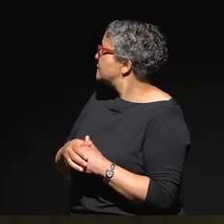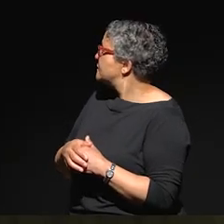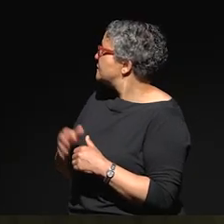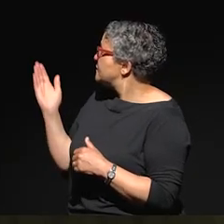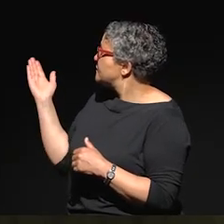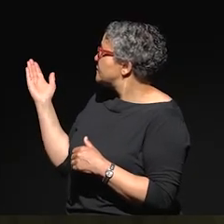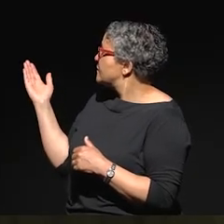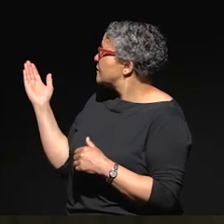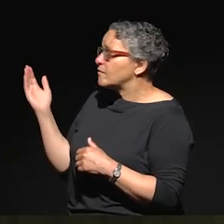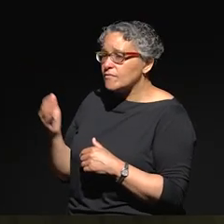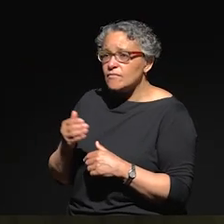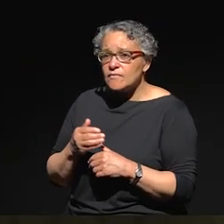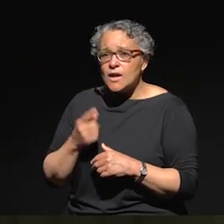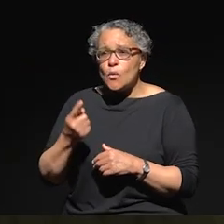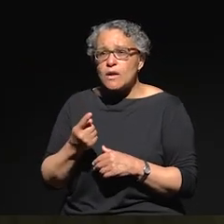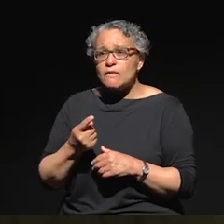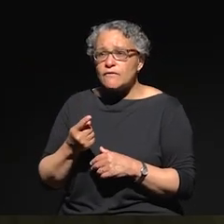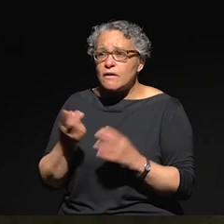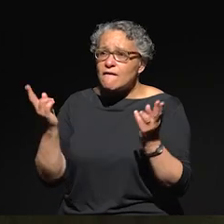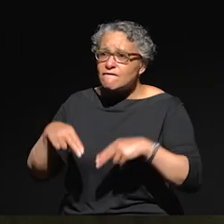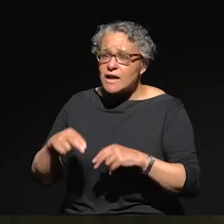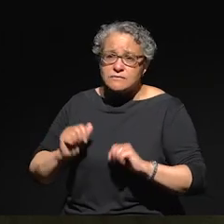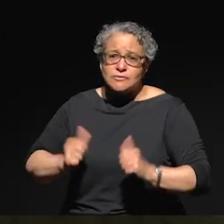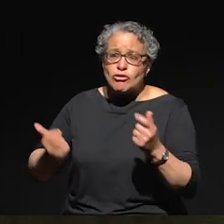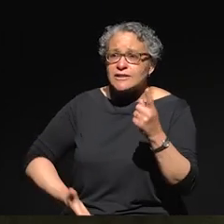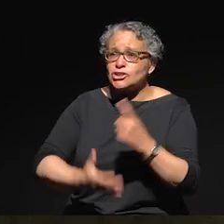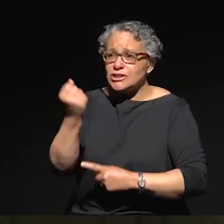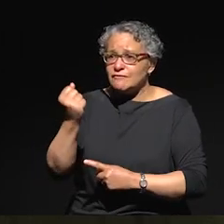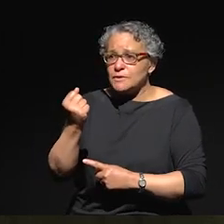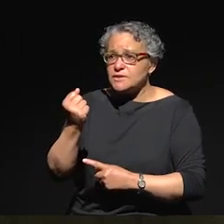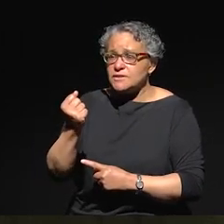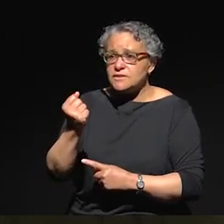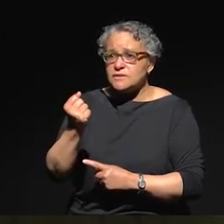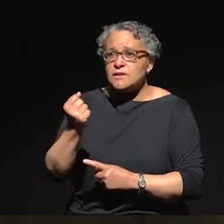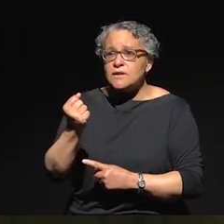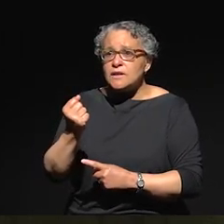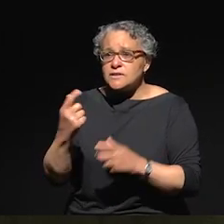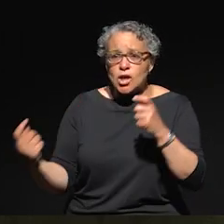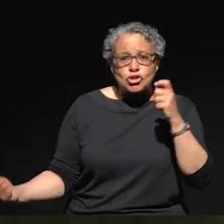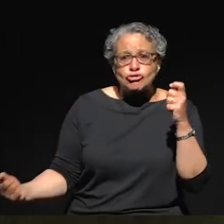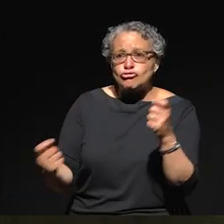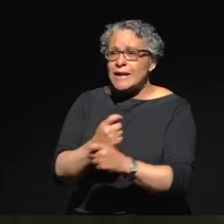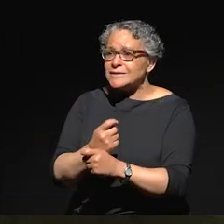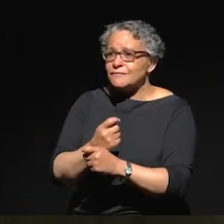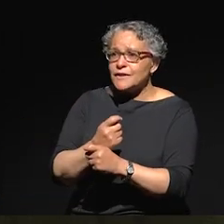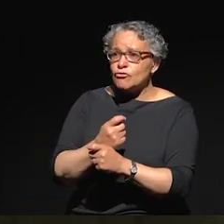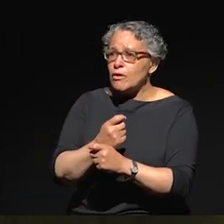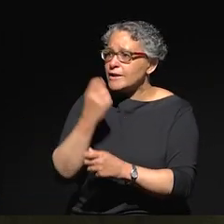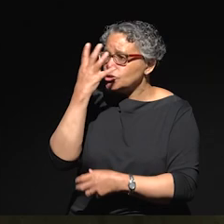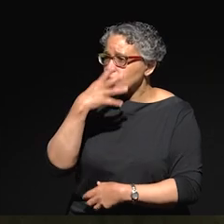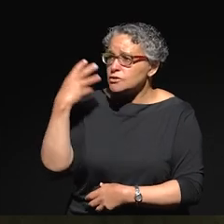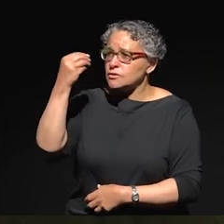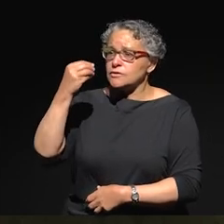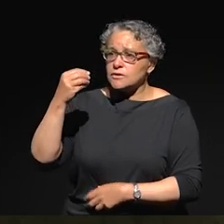And it is one of his last great achievements, describing the transfiguration of Christ when his divinity is confirmed on Mount